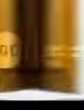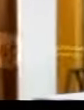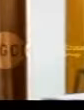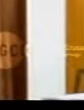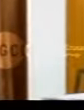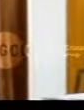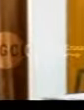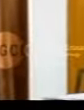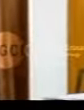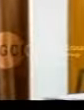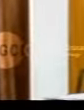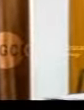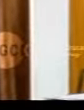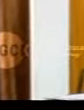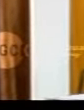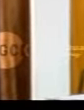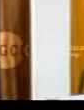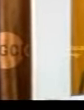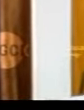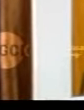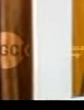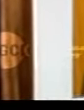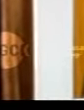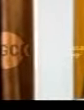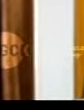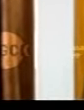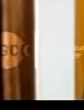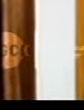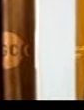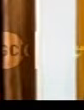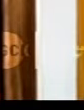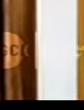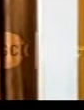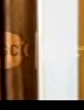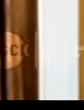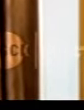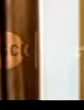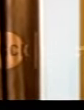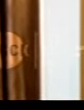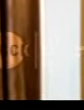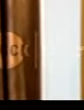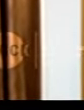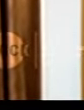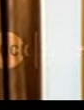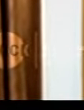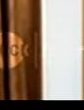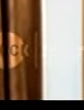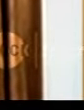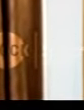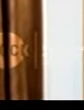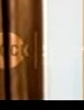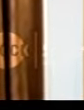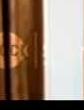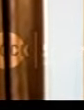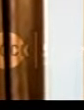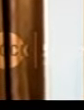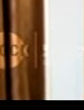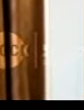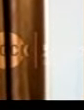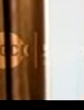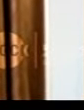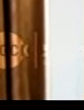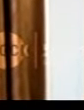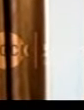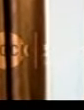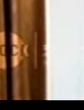crusade. When a woman bleeds, it could be one of different things. It could be the normal monthly bleeding. And